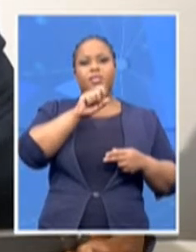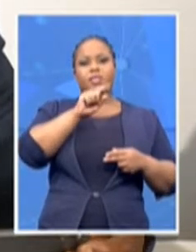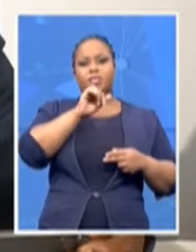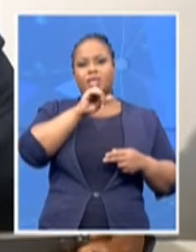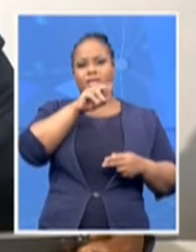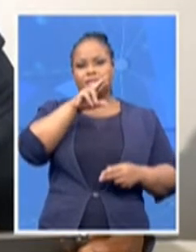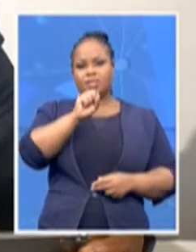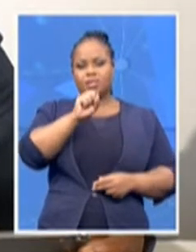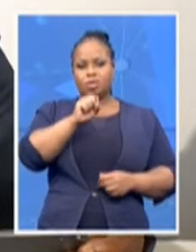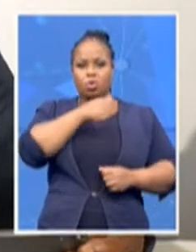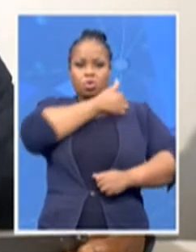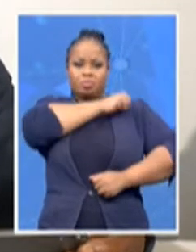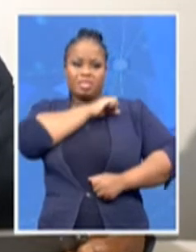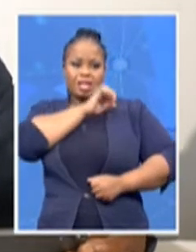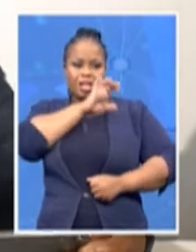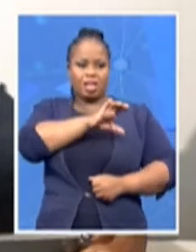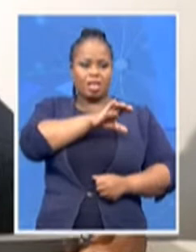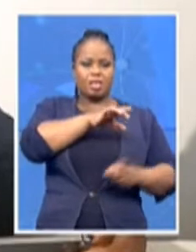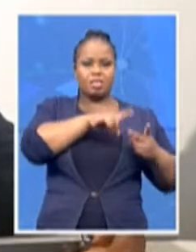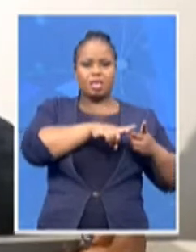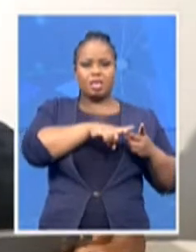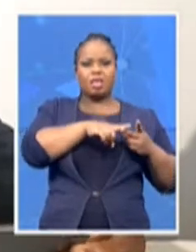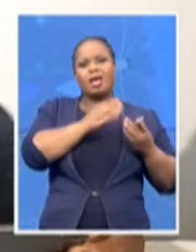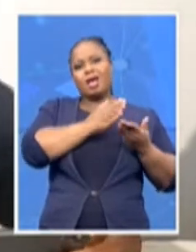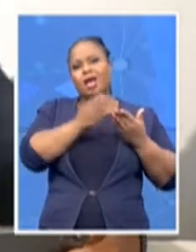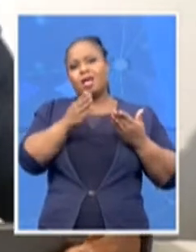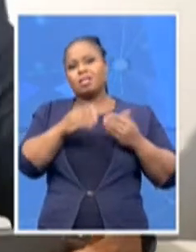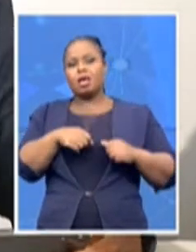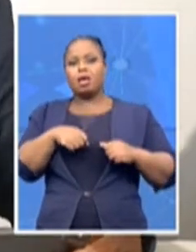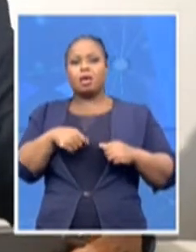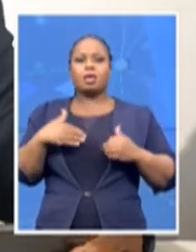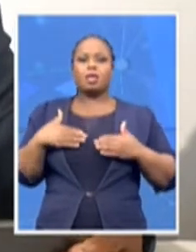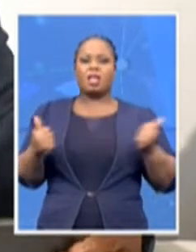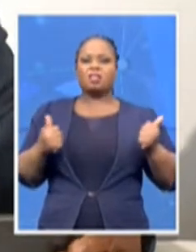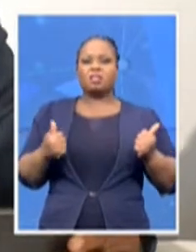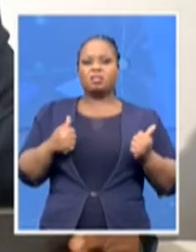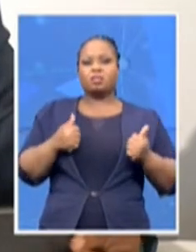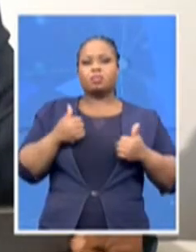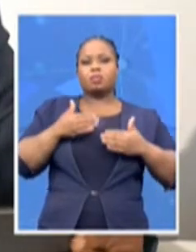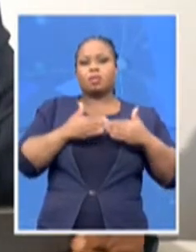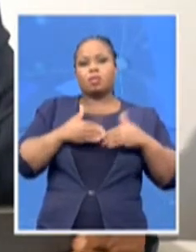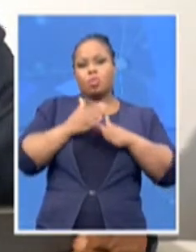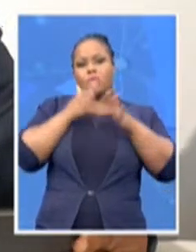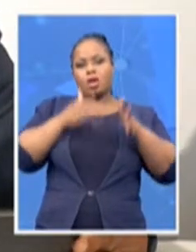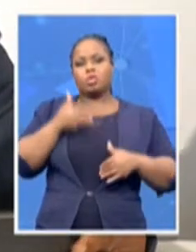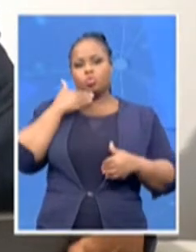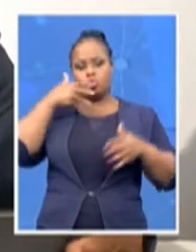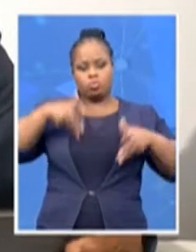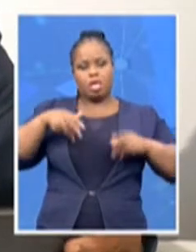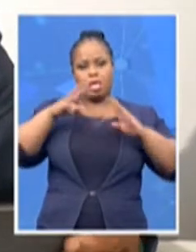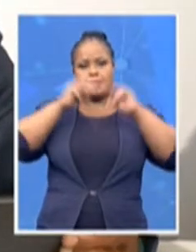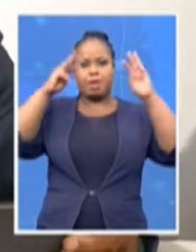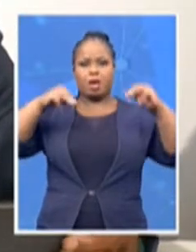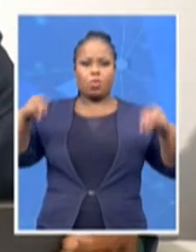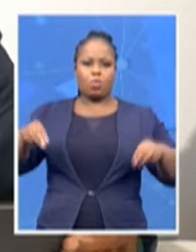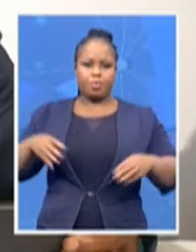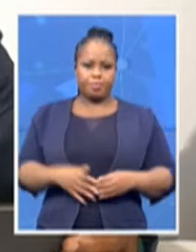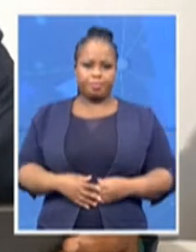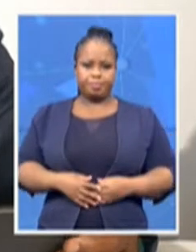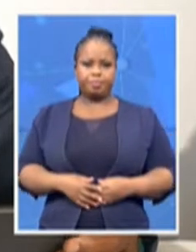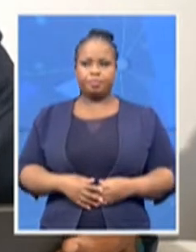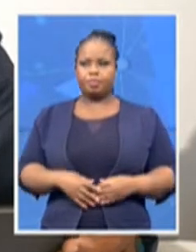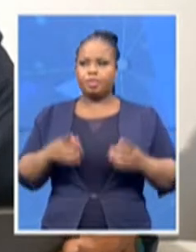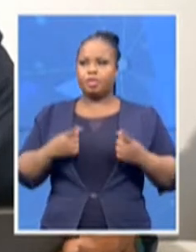whole. We are indeed, Premier, making progress. You are correct to say that this